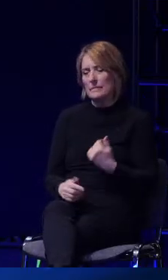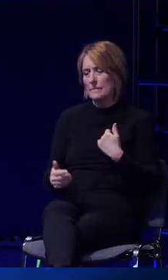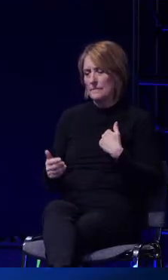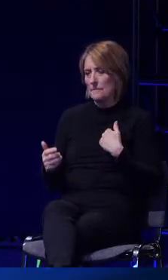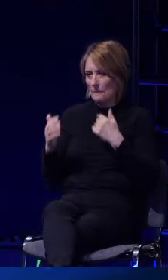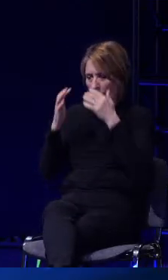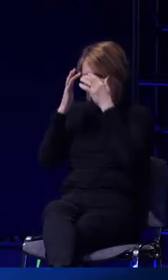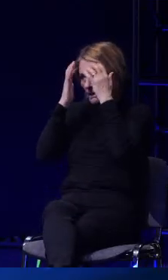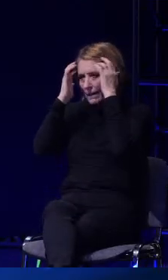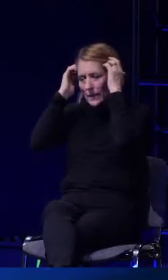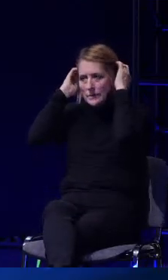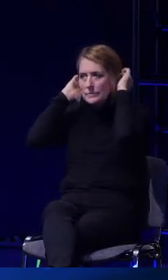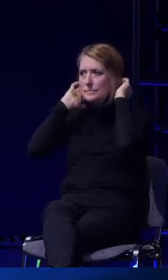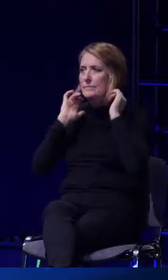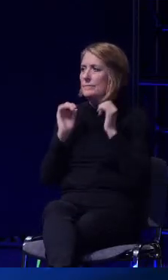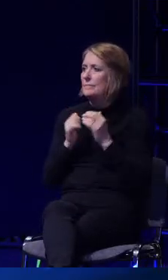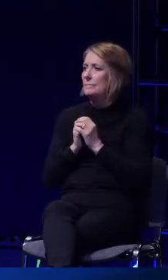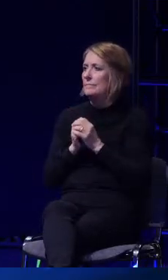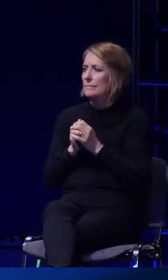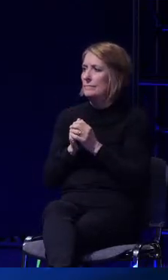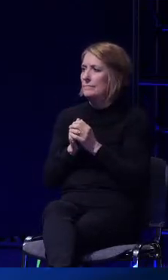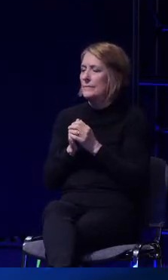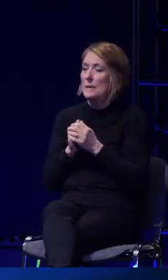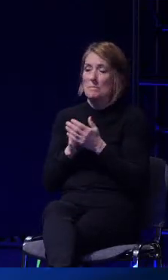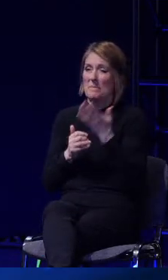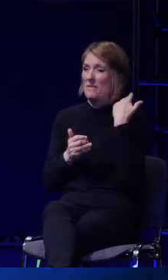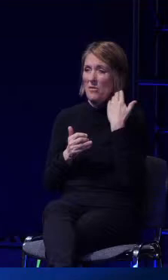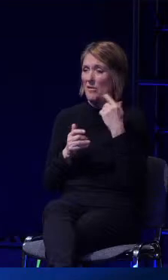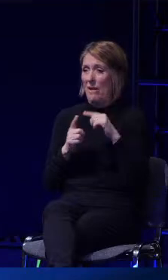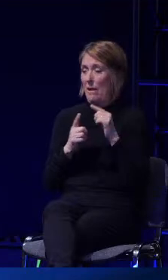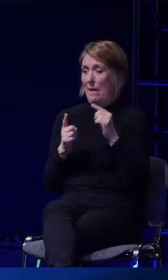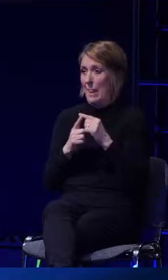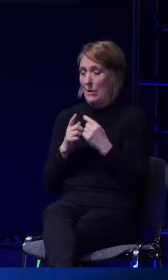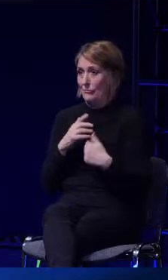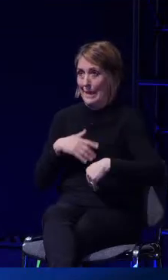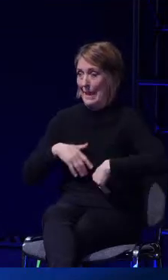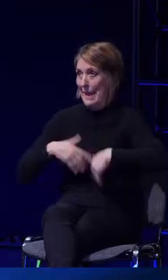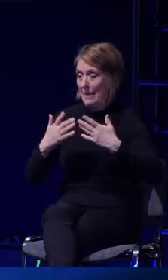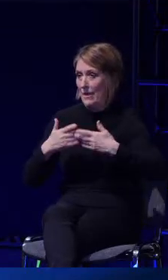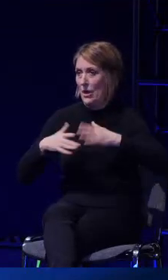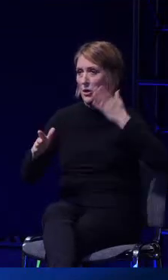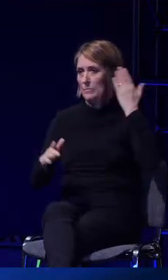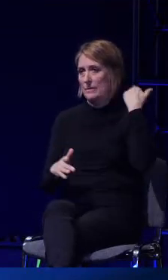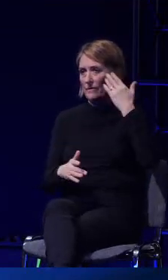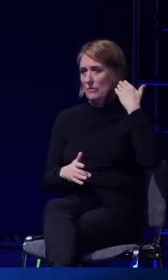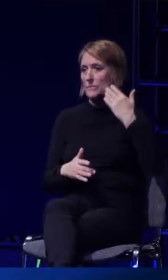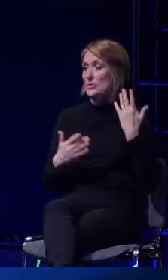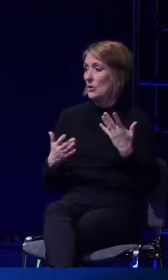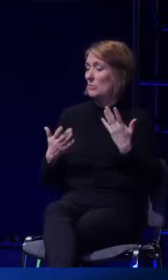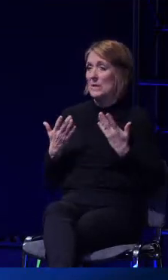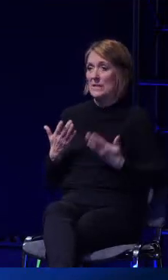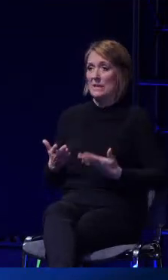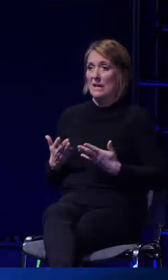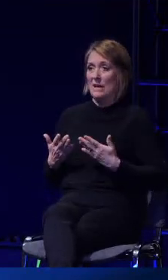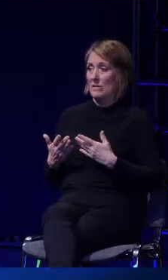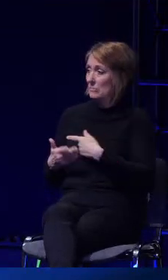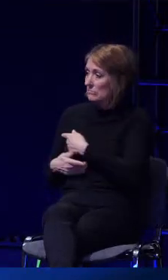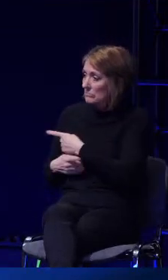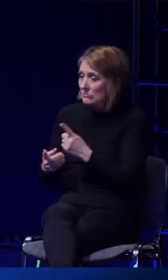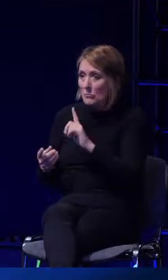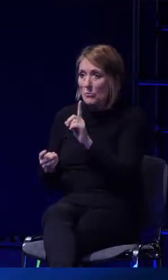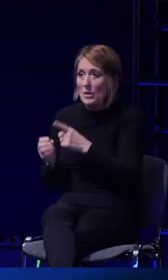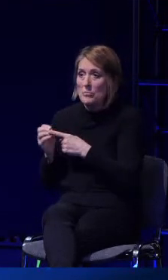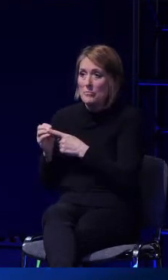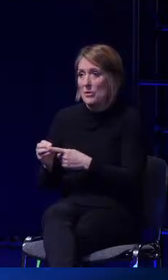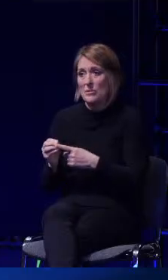with. It was sort of the Wild West a few years back, so now anything these guys propose is always great, and